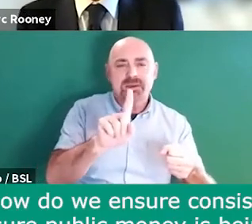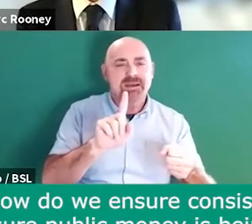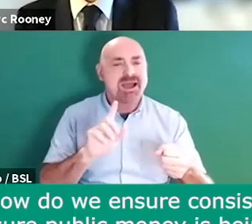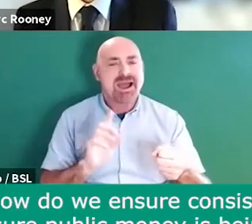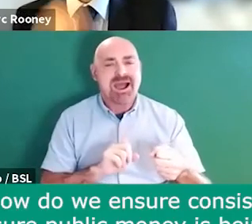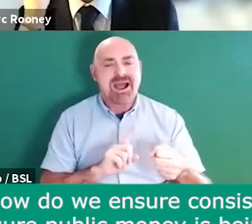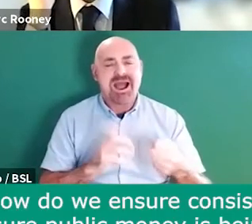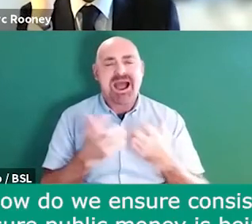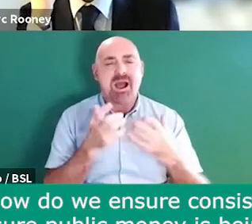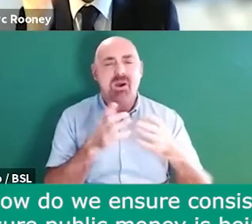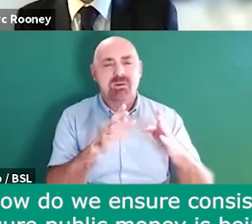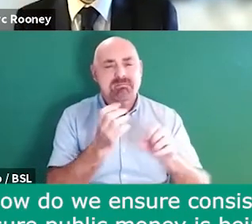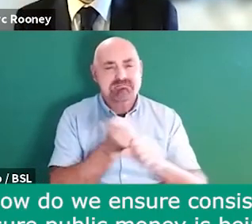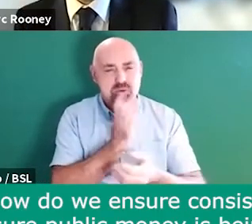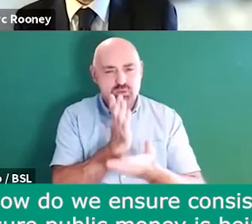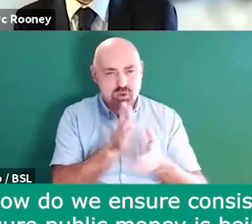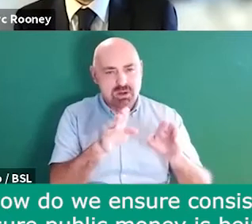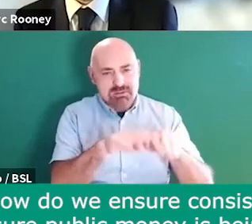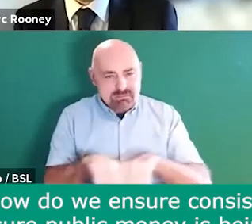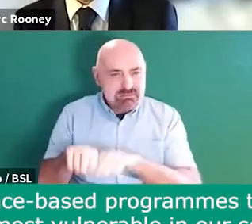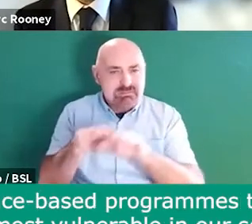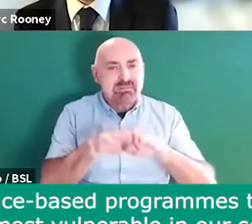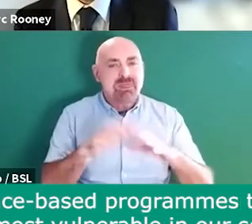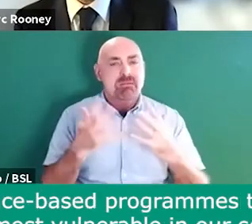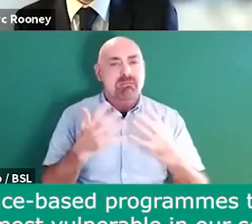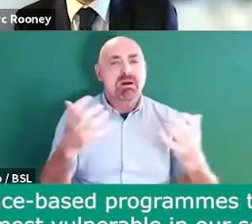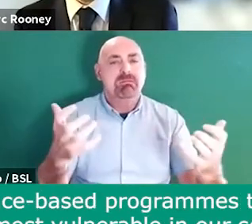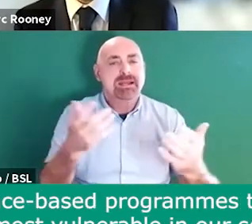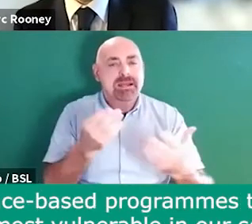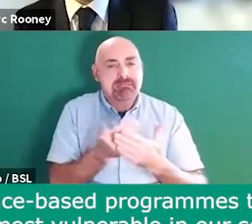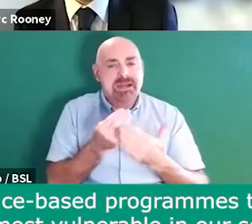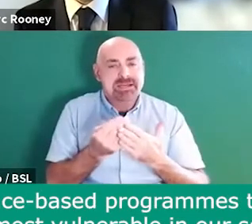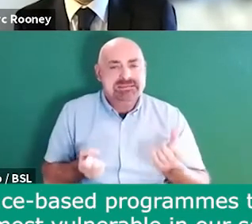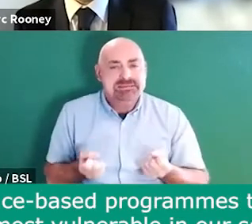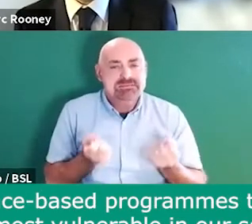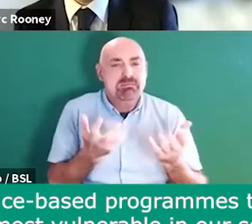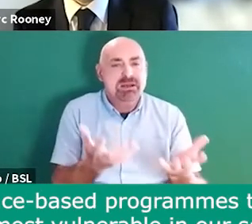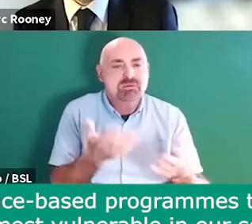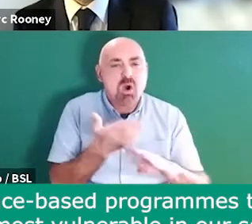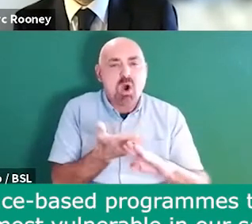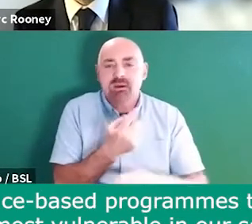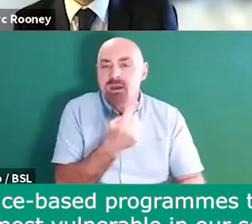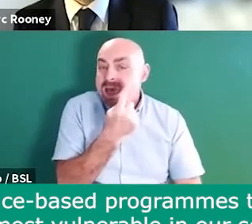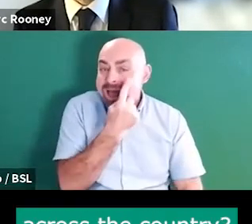ensure consistency and ensure public money is being spent on evidence-based programs to support the most vulnerable in our society across